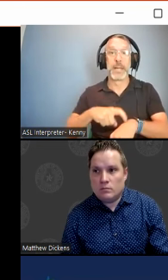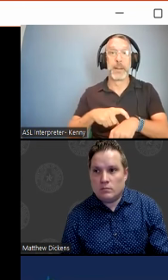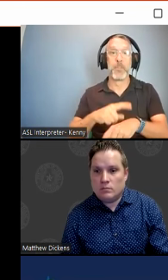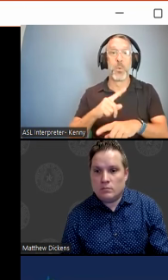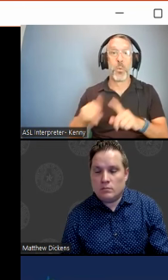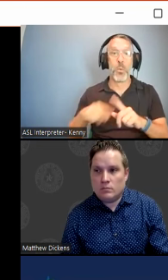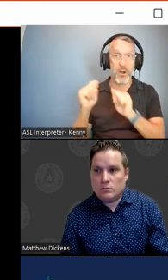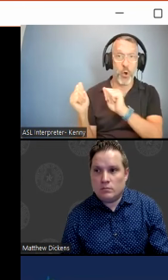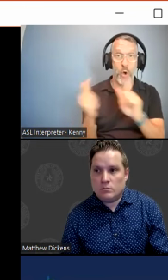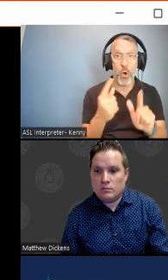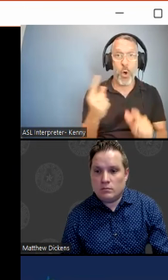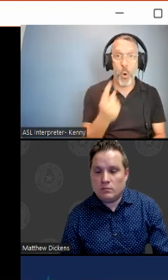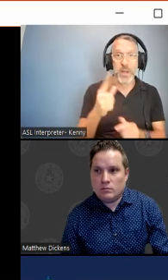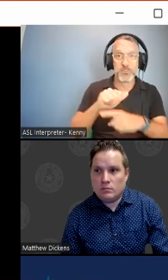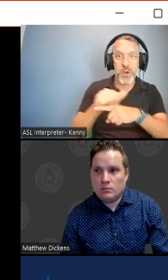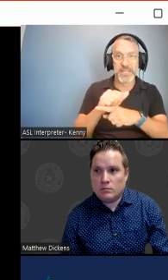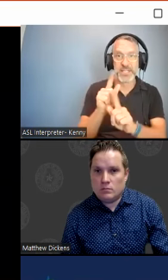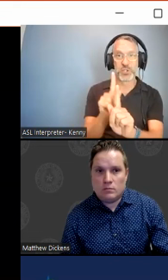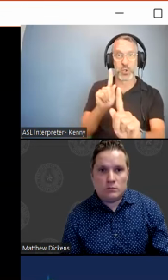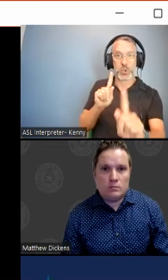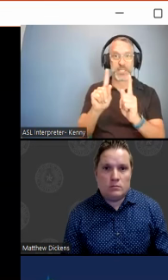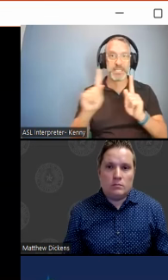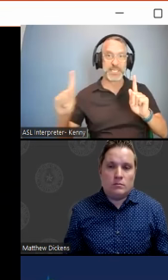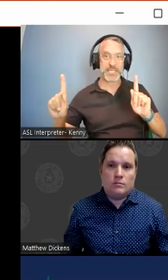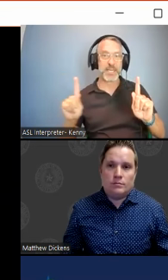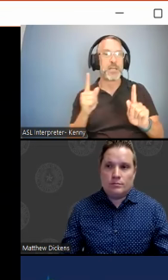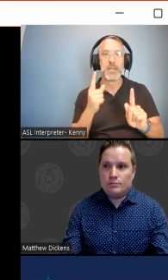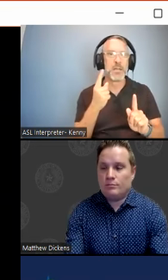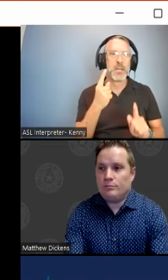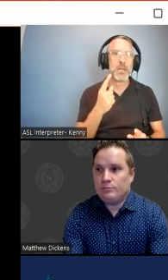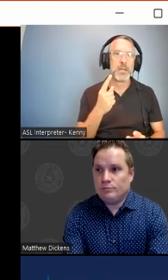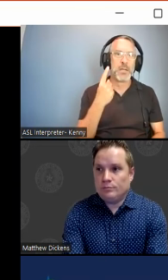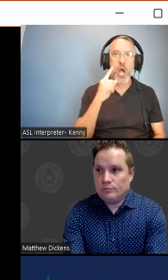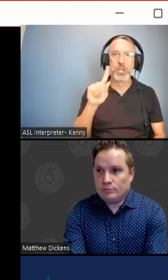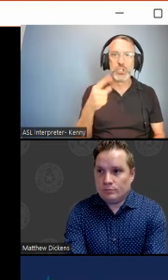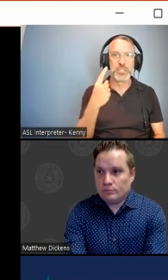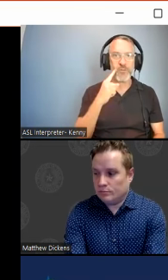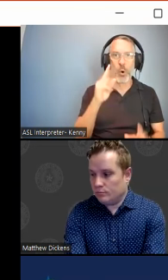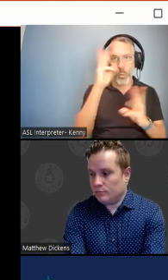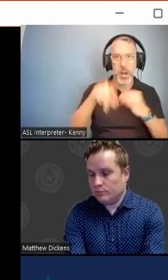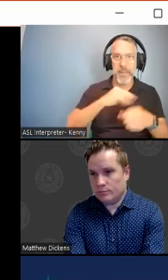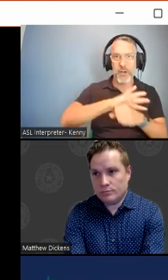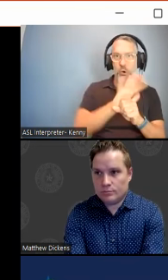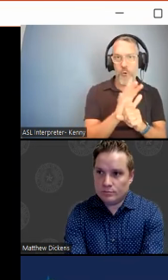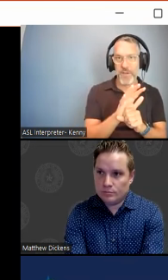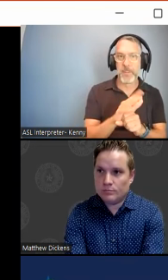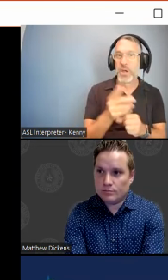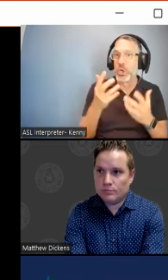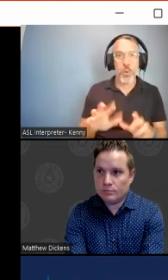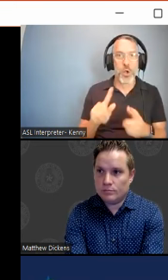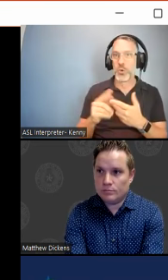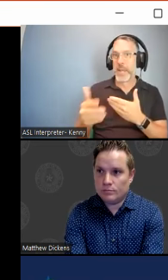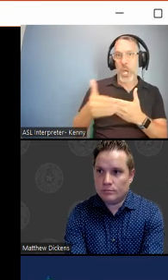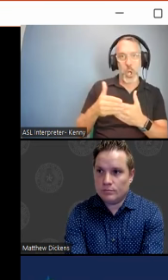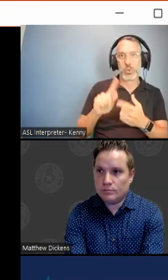should always practice social distancing, not for the sake of worrying about the virus, but you do not want to be close enough